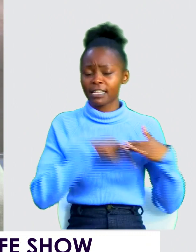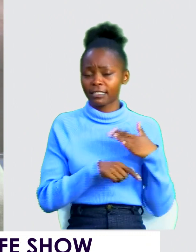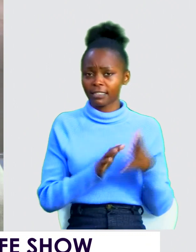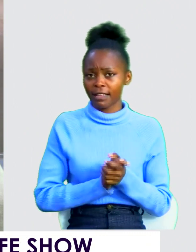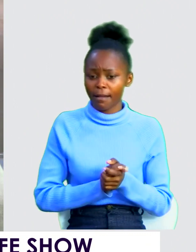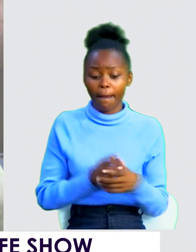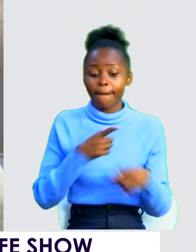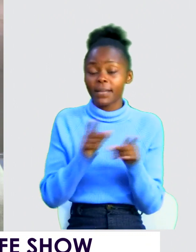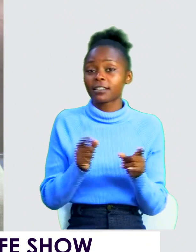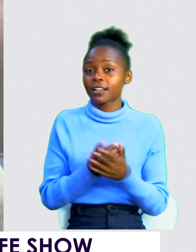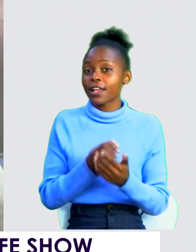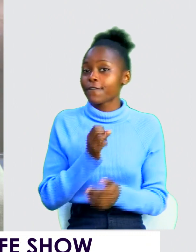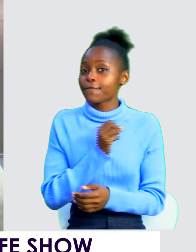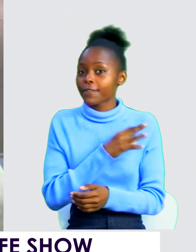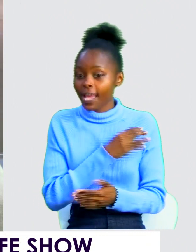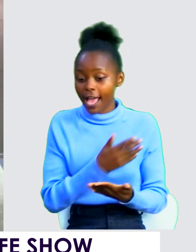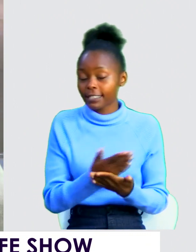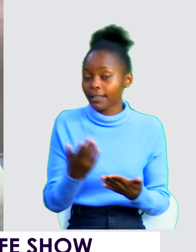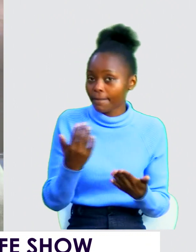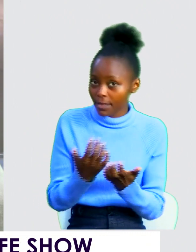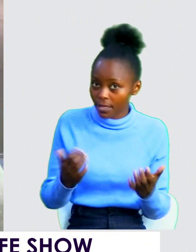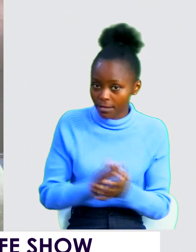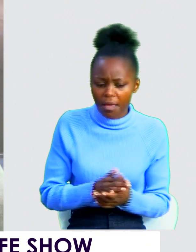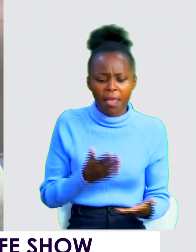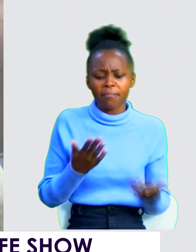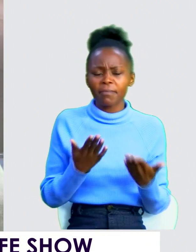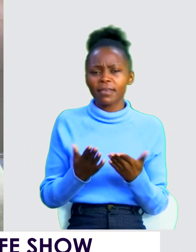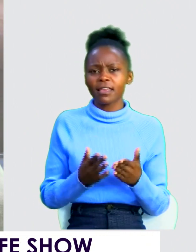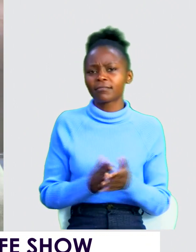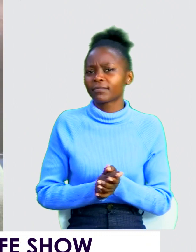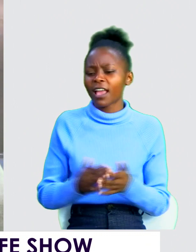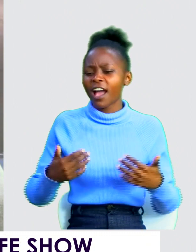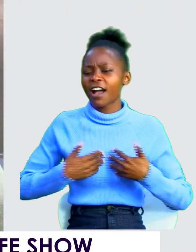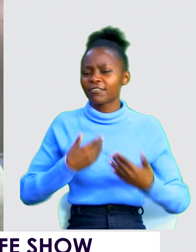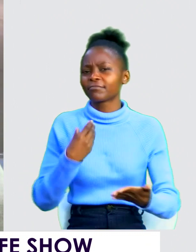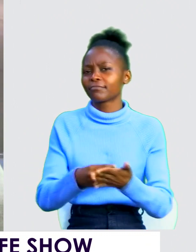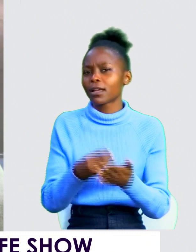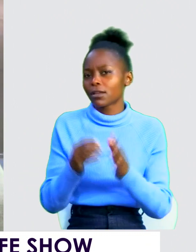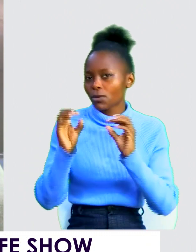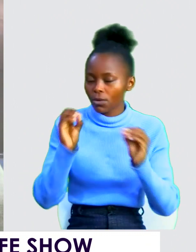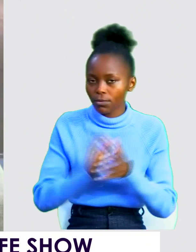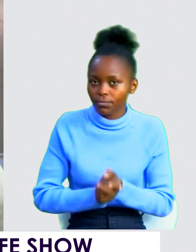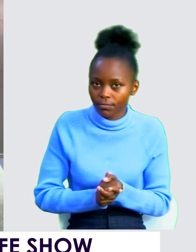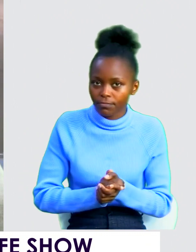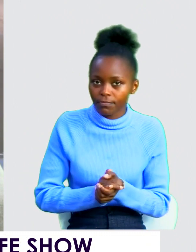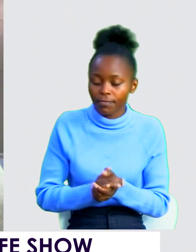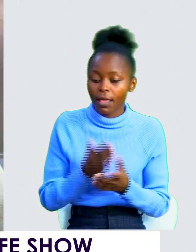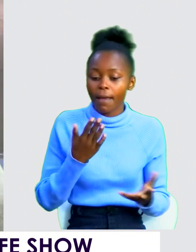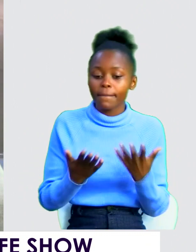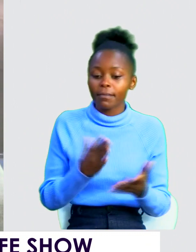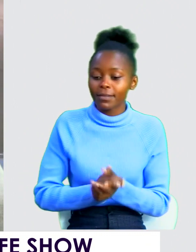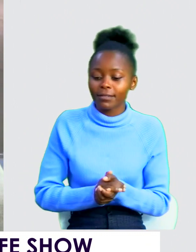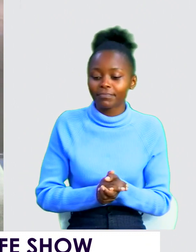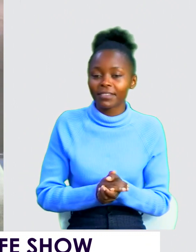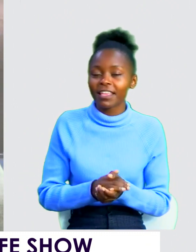inside. Probably it's the fear of lack of money. They just fear, or the fear of being left by a